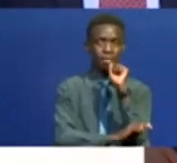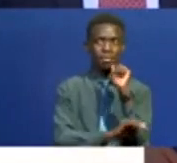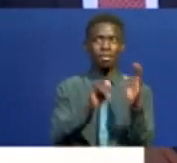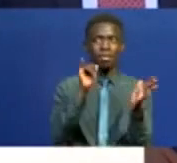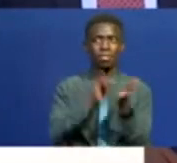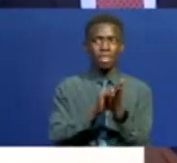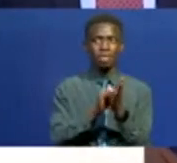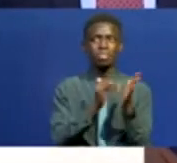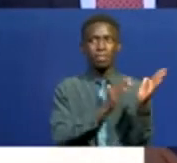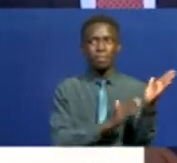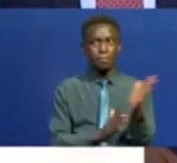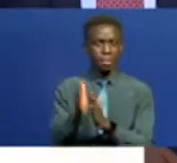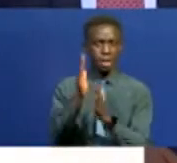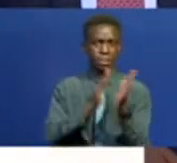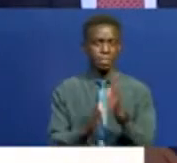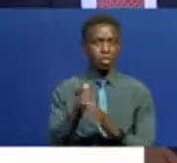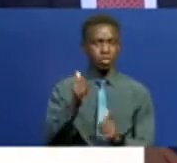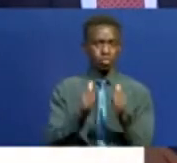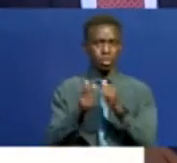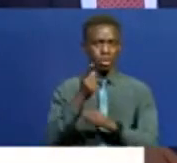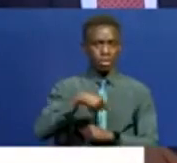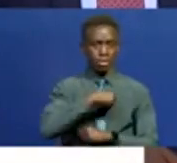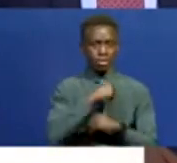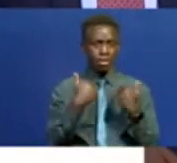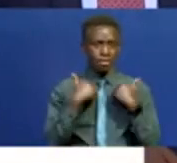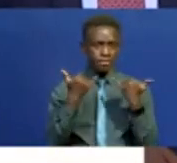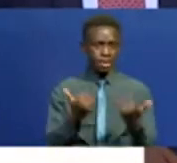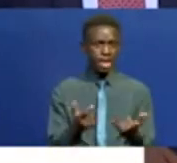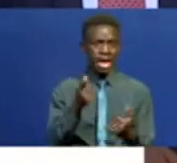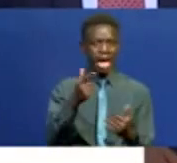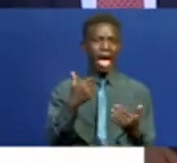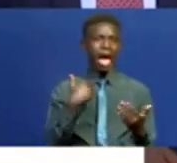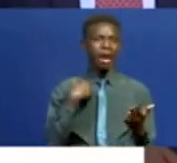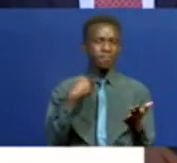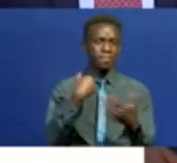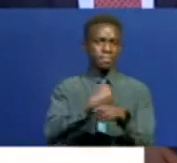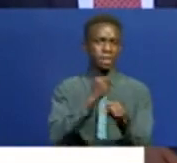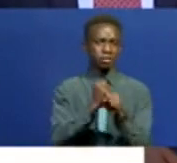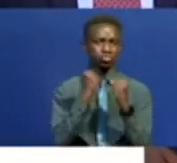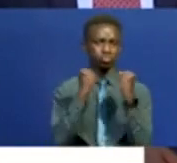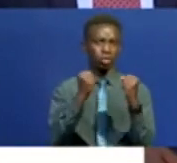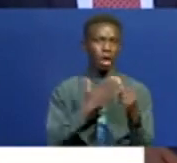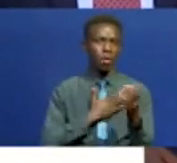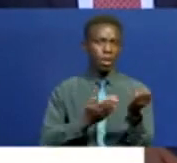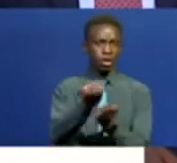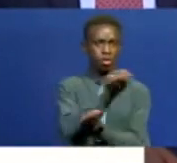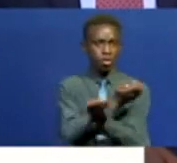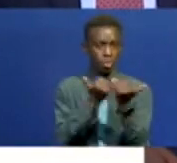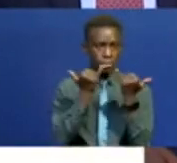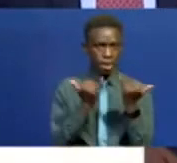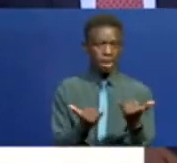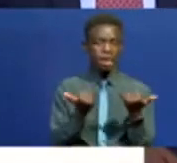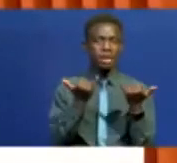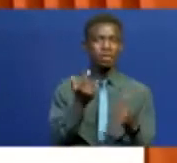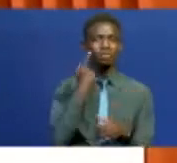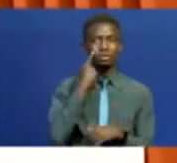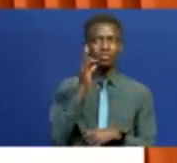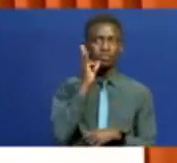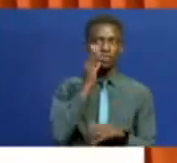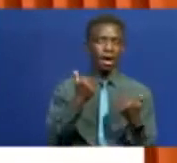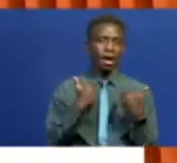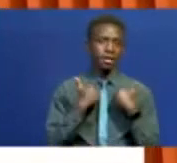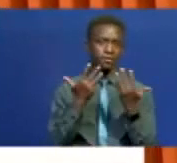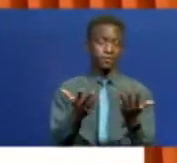measures that we are undertaking have stabilized the economy and are bearing fruits. The